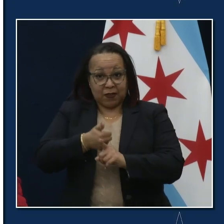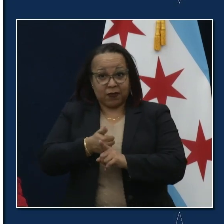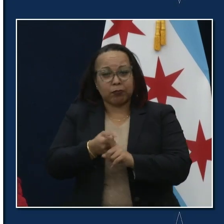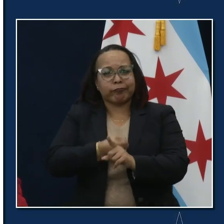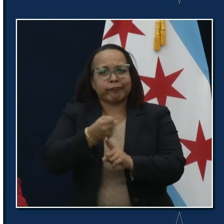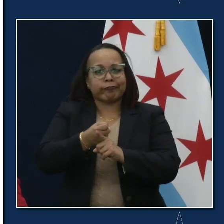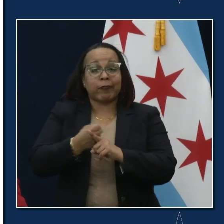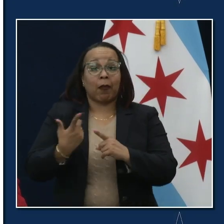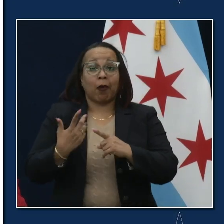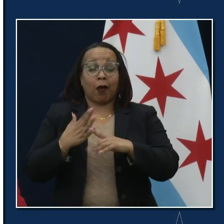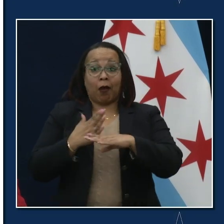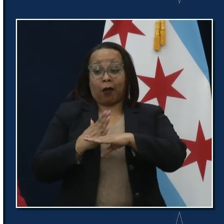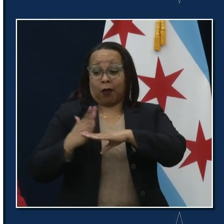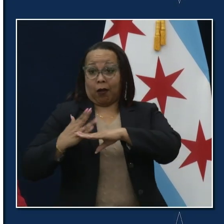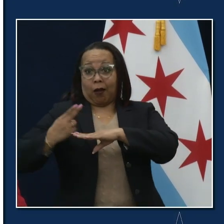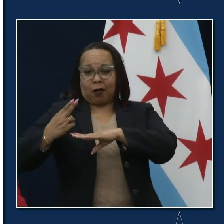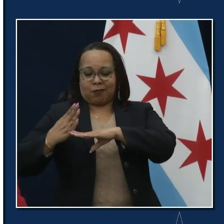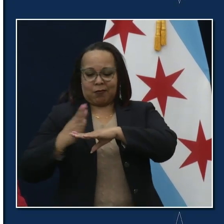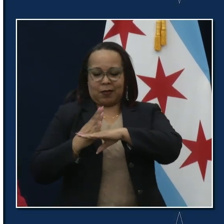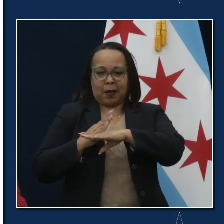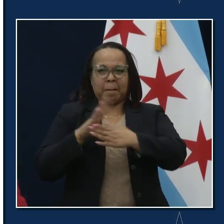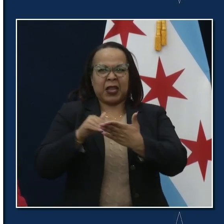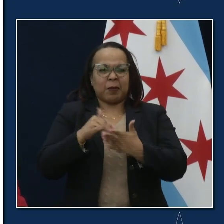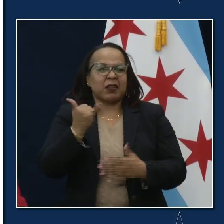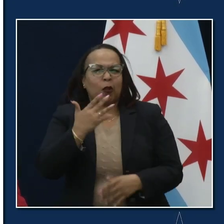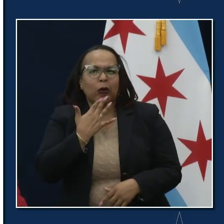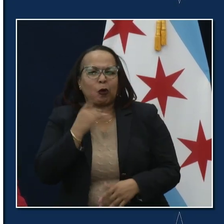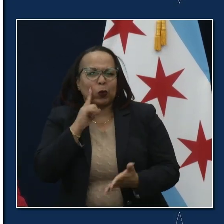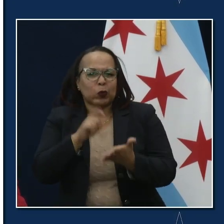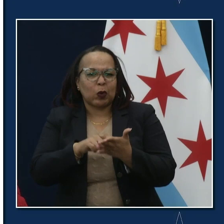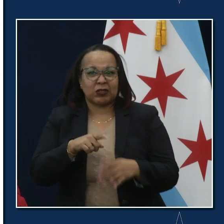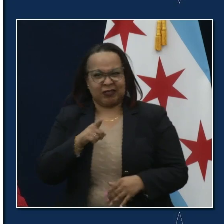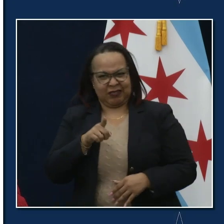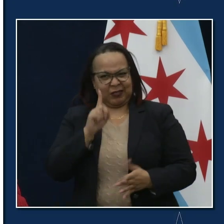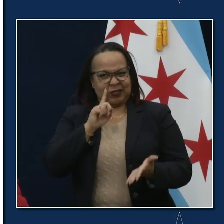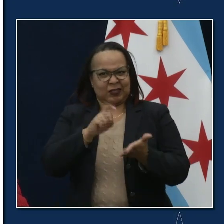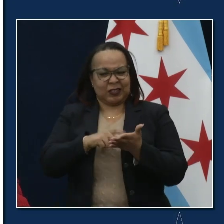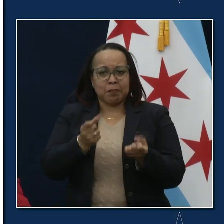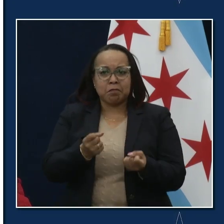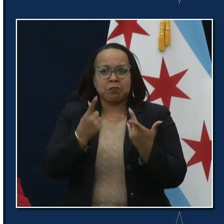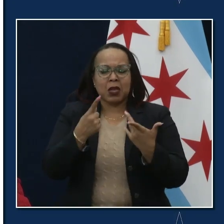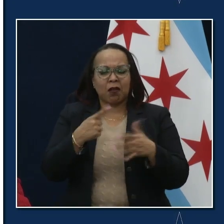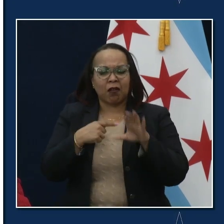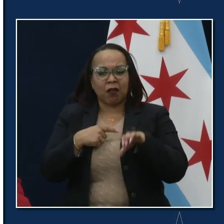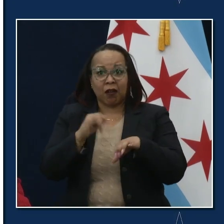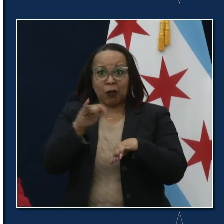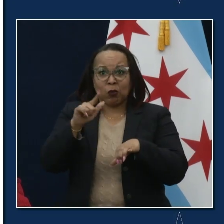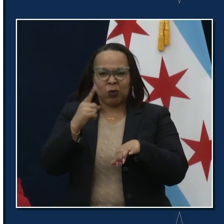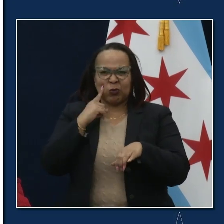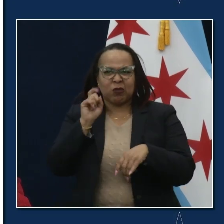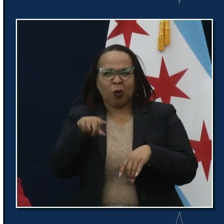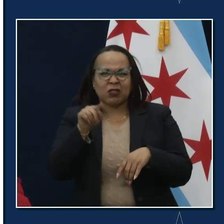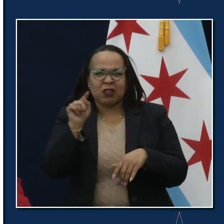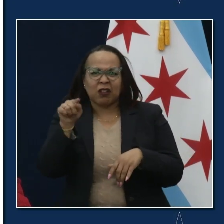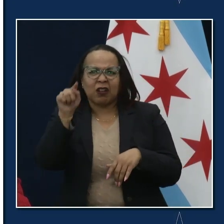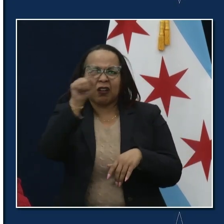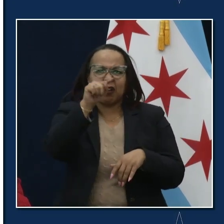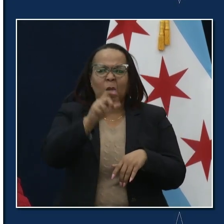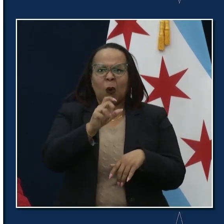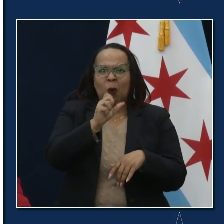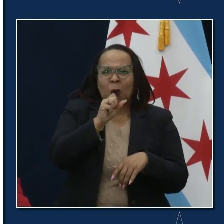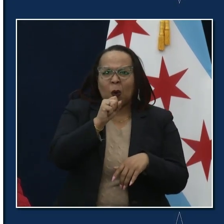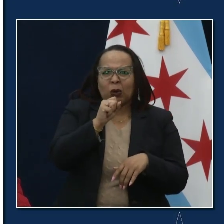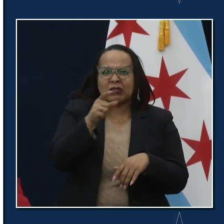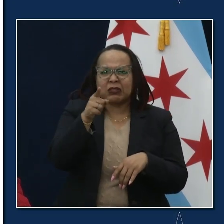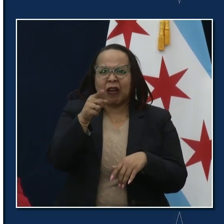at the medium level in yellow. You can see there already are many counties in Illinois that are in orange or at